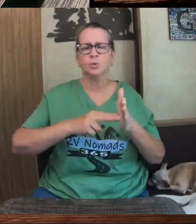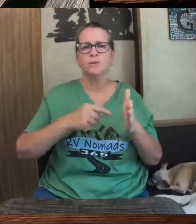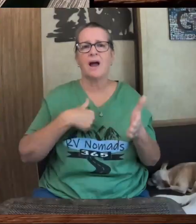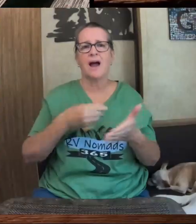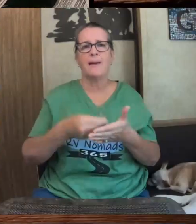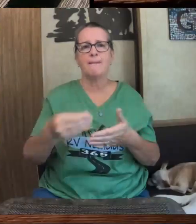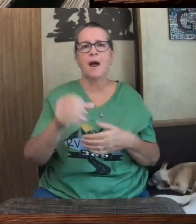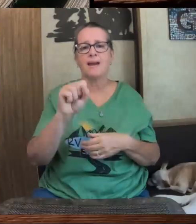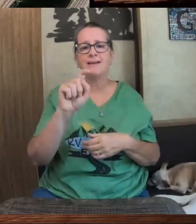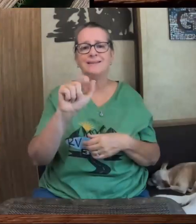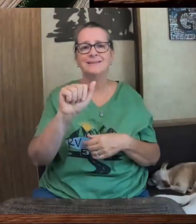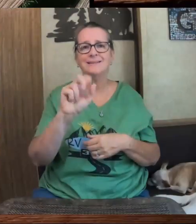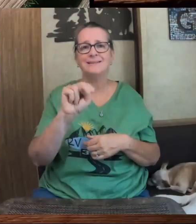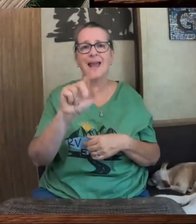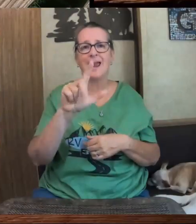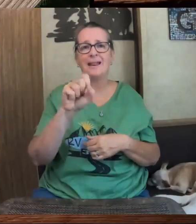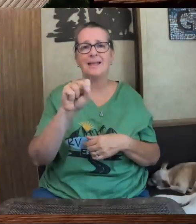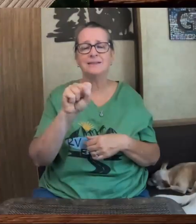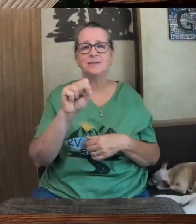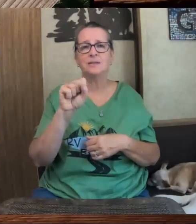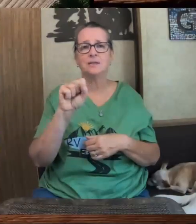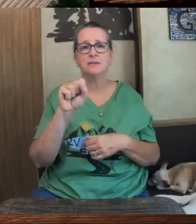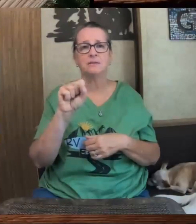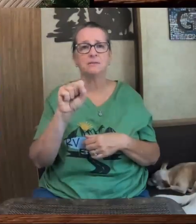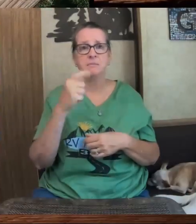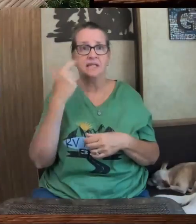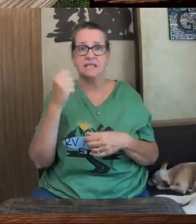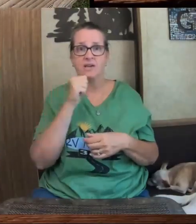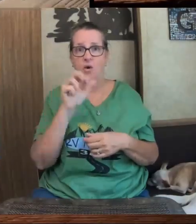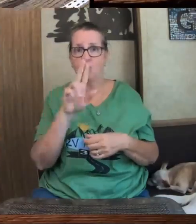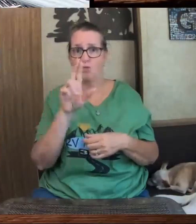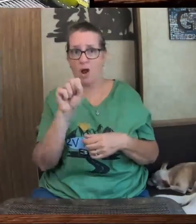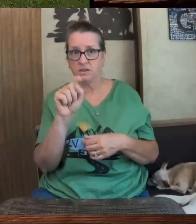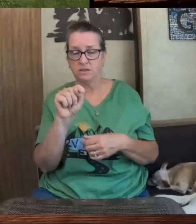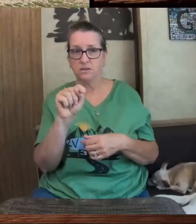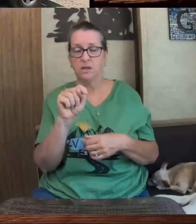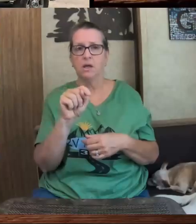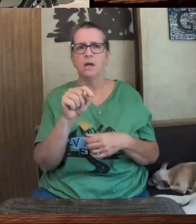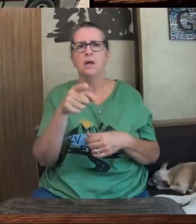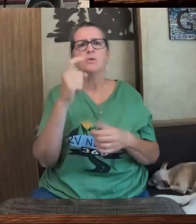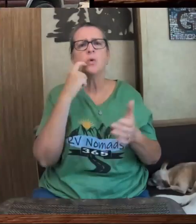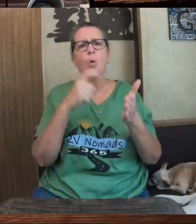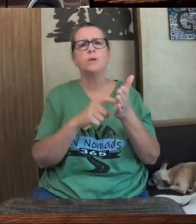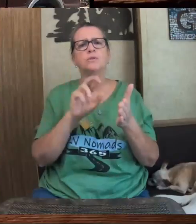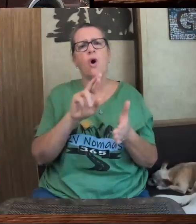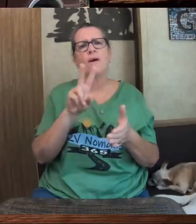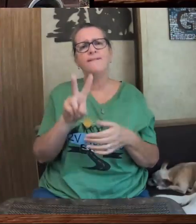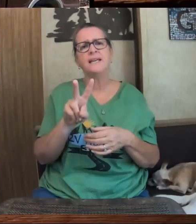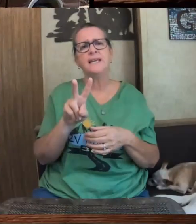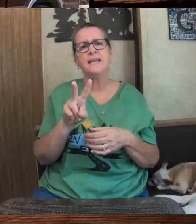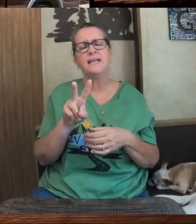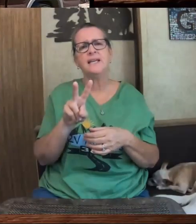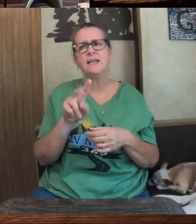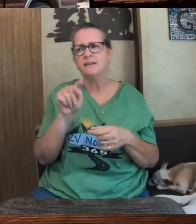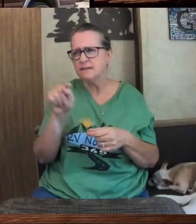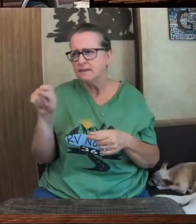buy stainless steel screws because they don't rust. If you look in your RV, and you will know